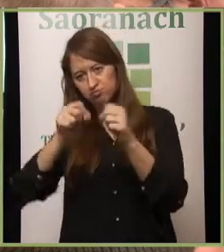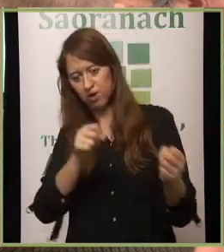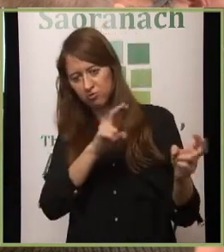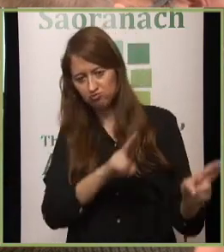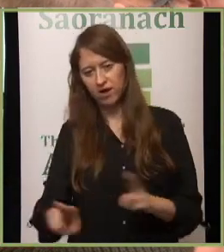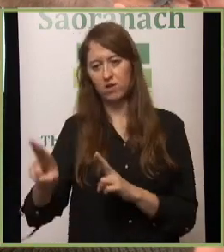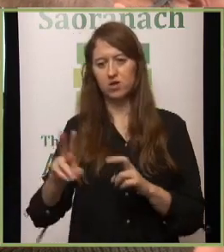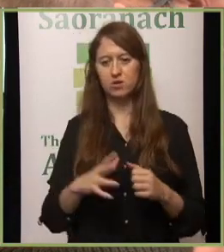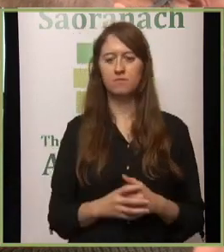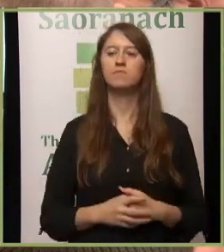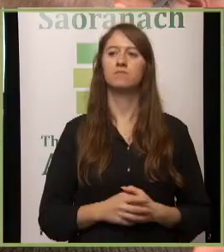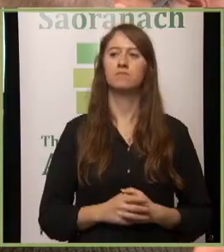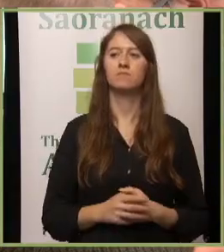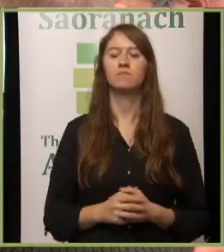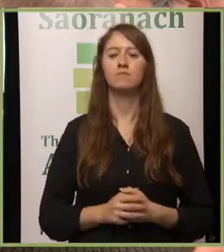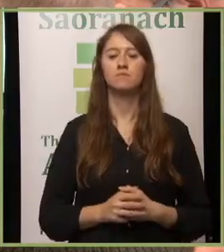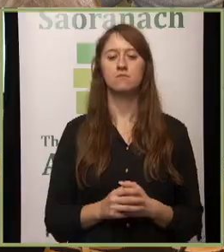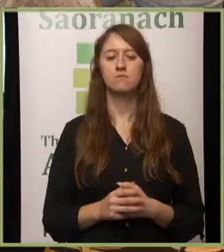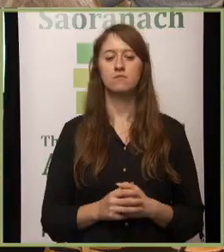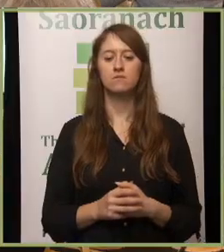Thank you.